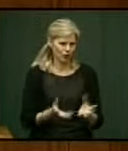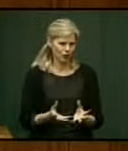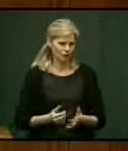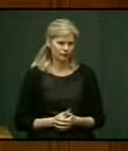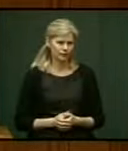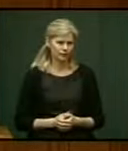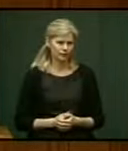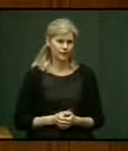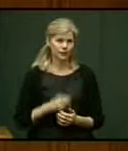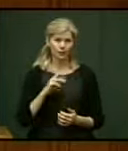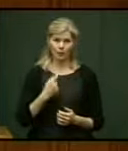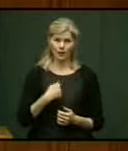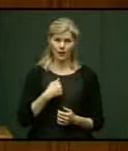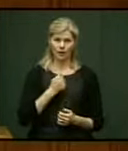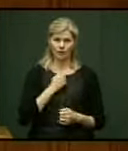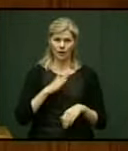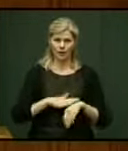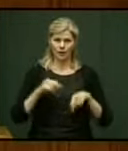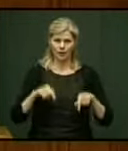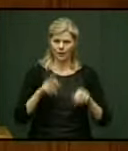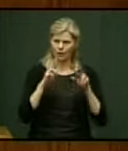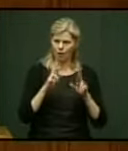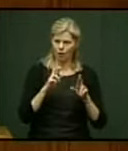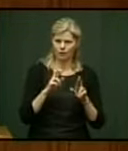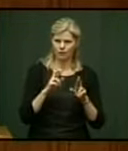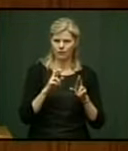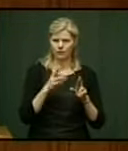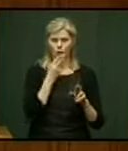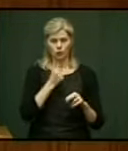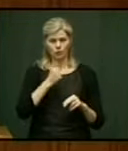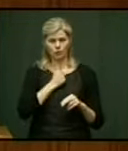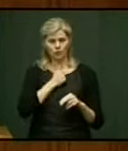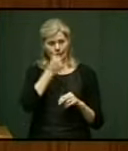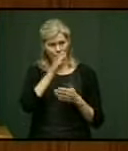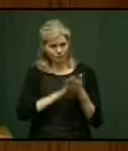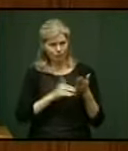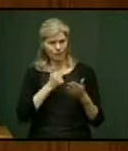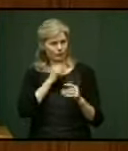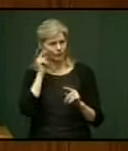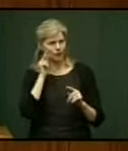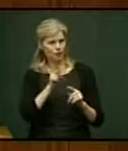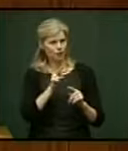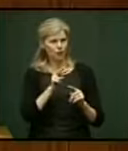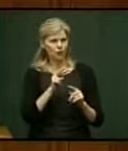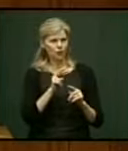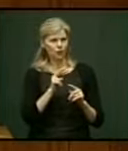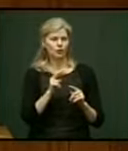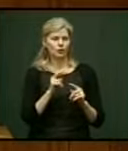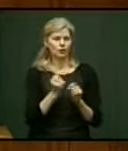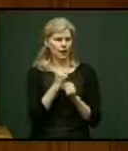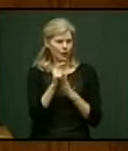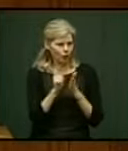For my part, during my time here, I hope to use my unique perspective and experience to contribute to law and policy that will enable us all to